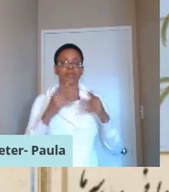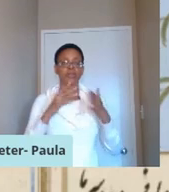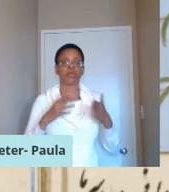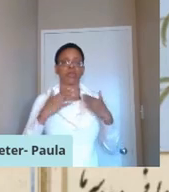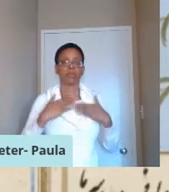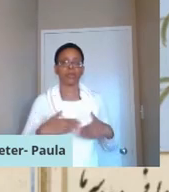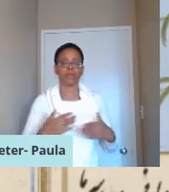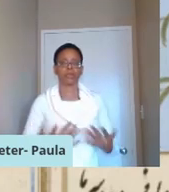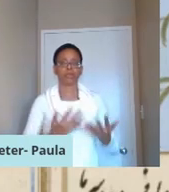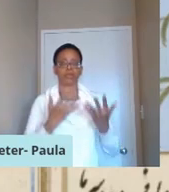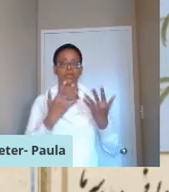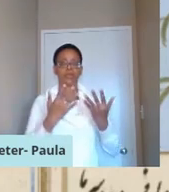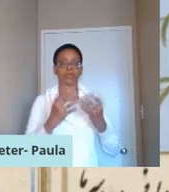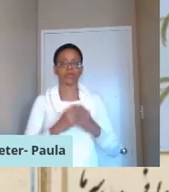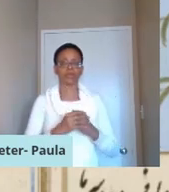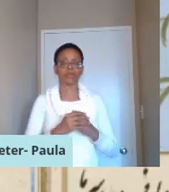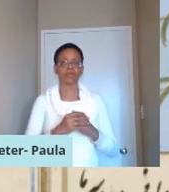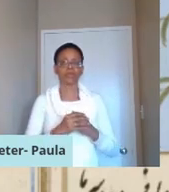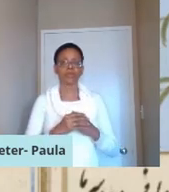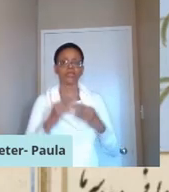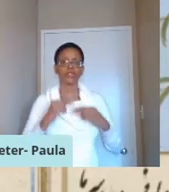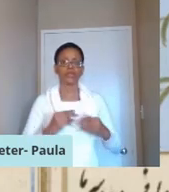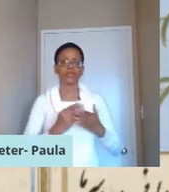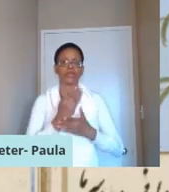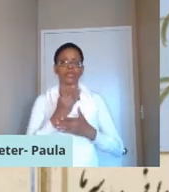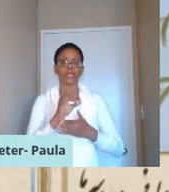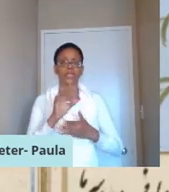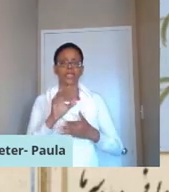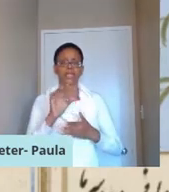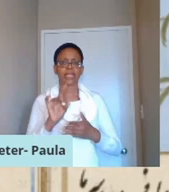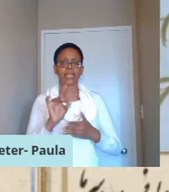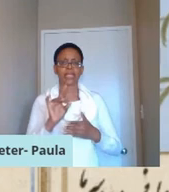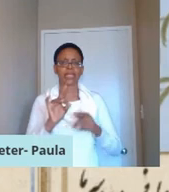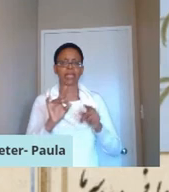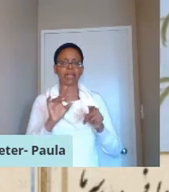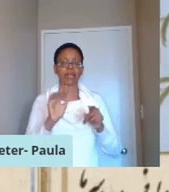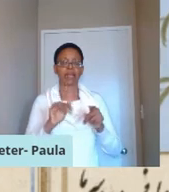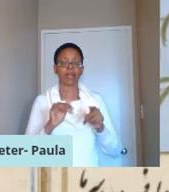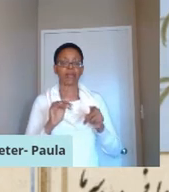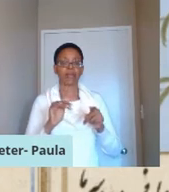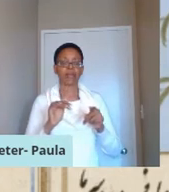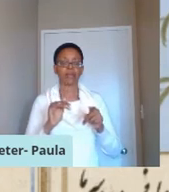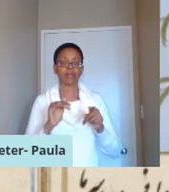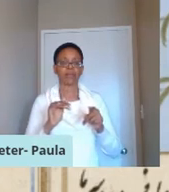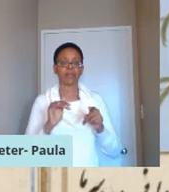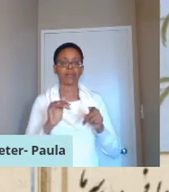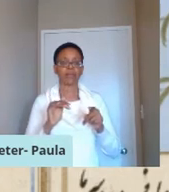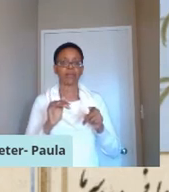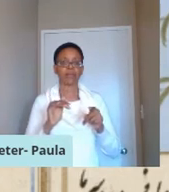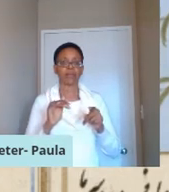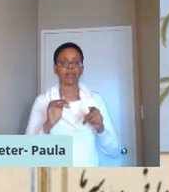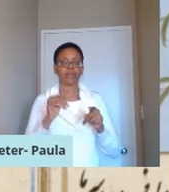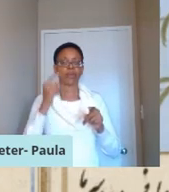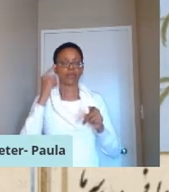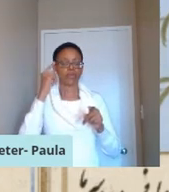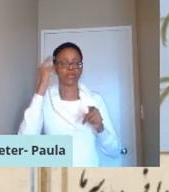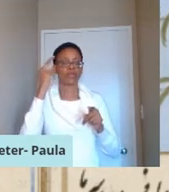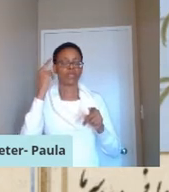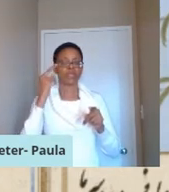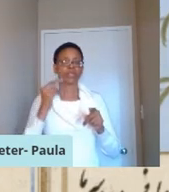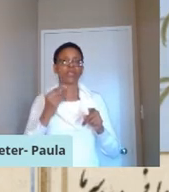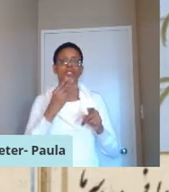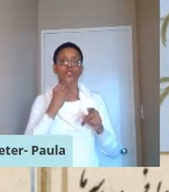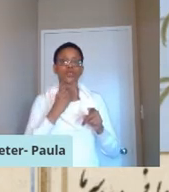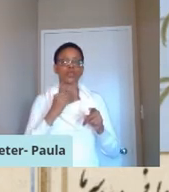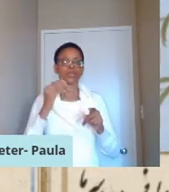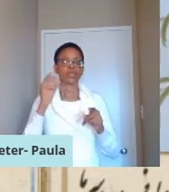Rights Act in 1998 was used as one of the main framework for both Muslim and also Jewish communities that